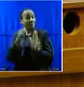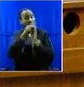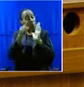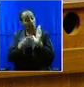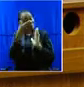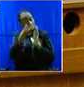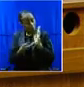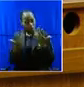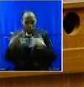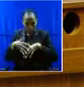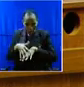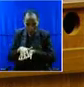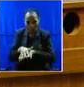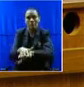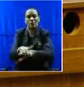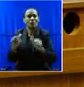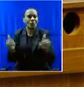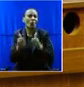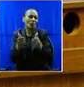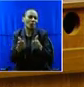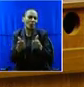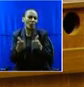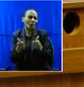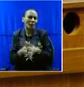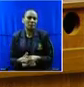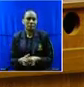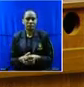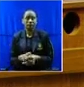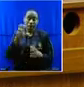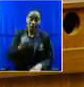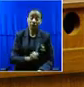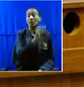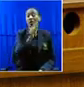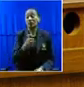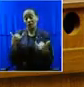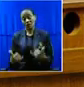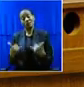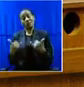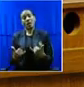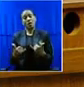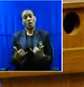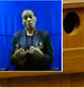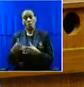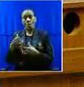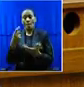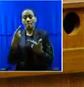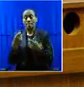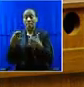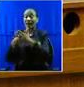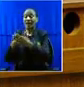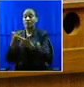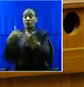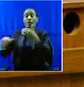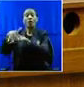active implementation of our plans. South Africa currently imports around 1.1